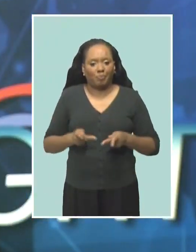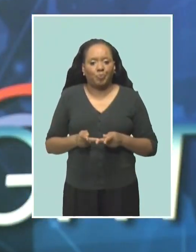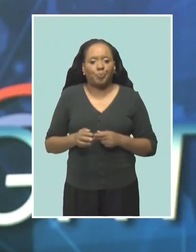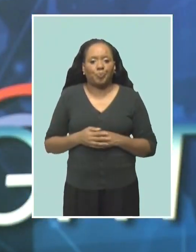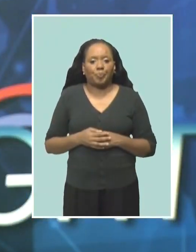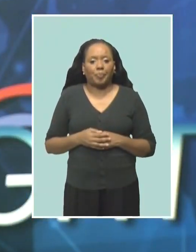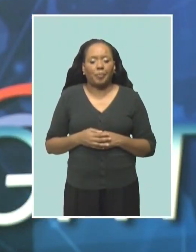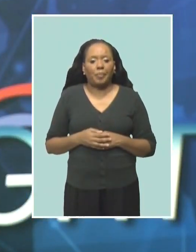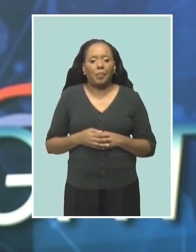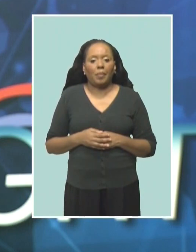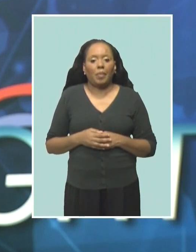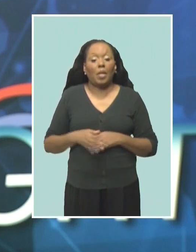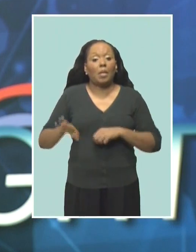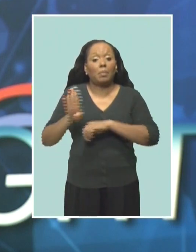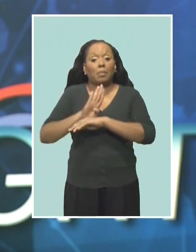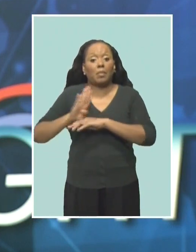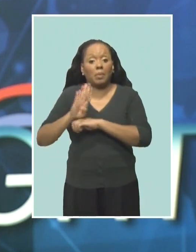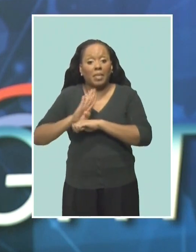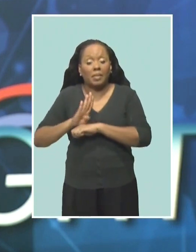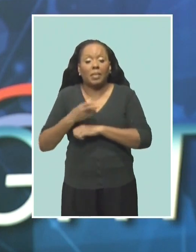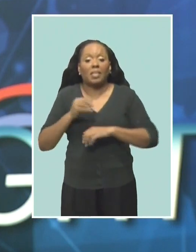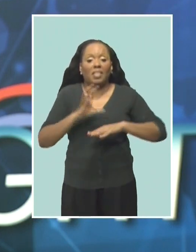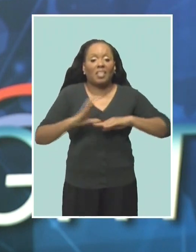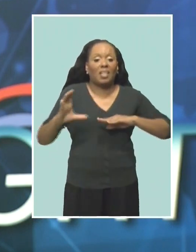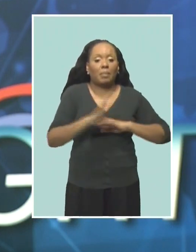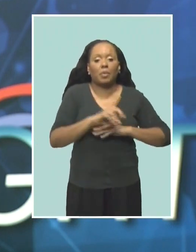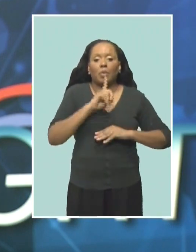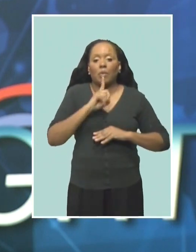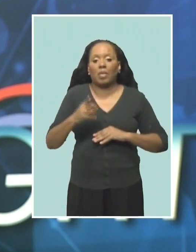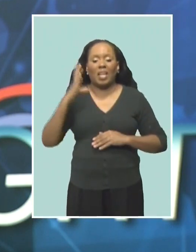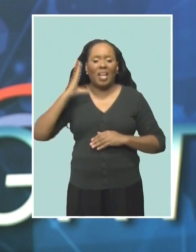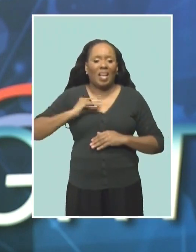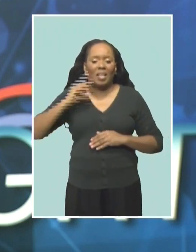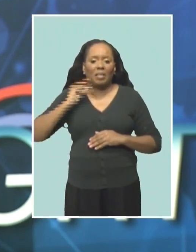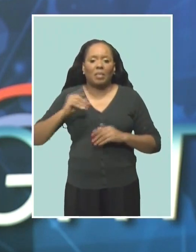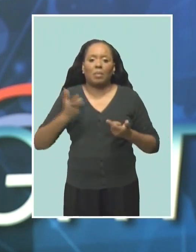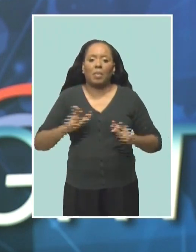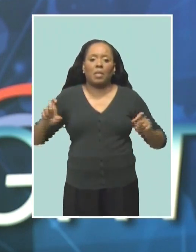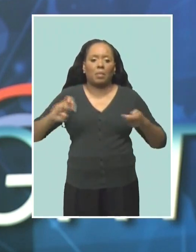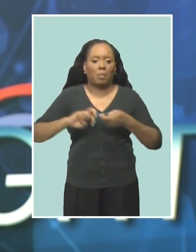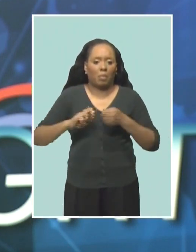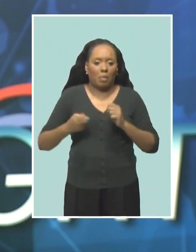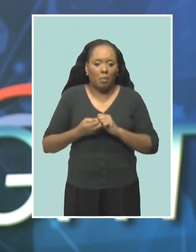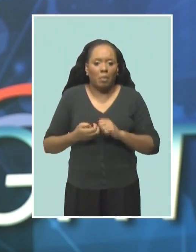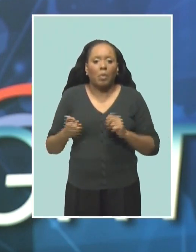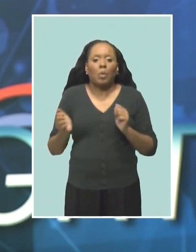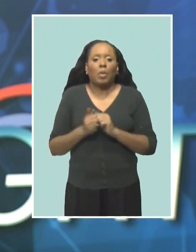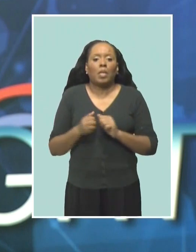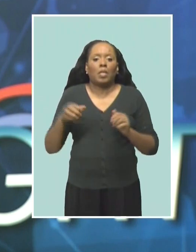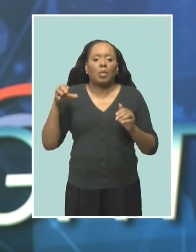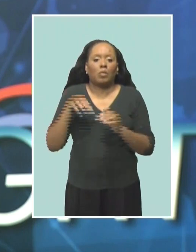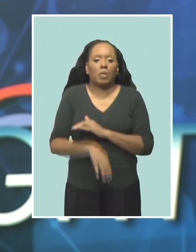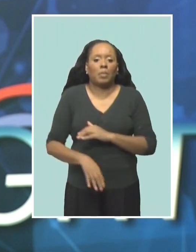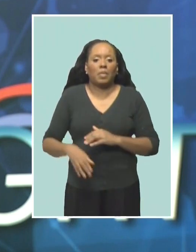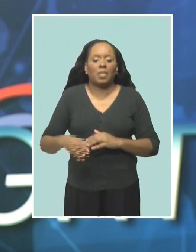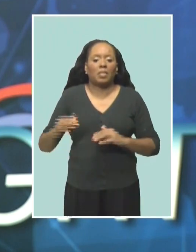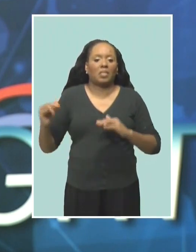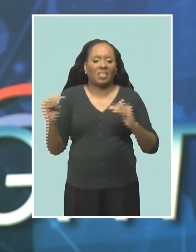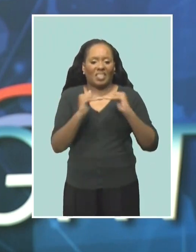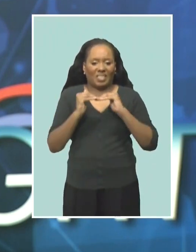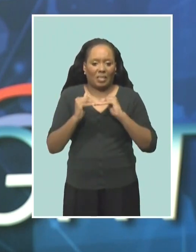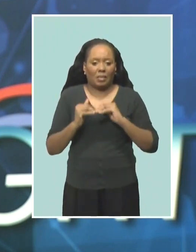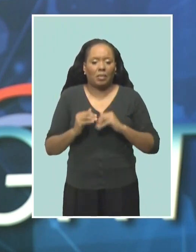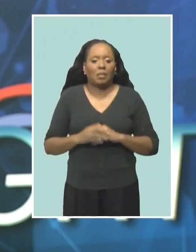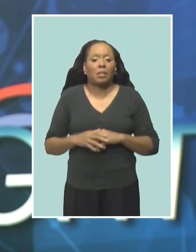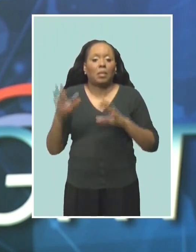Barbados and the region are said to be facing a crisis with regard to criminal justice. Acting President of the Caribbean Court of Justice,